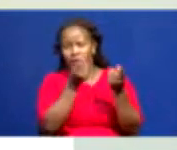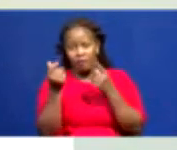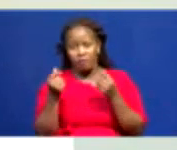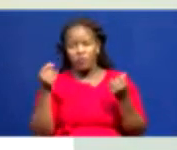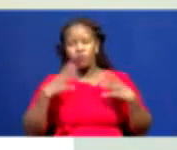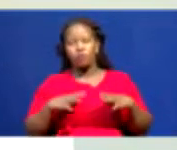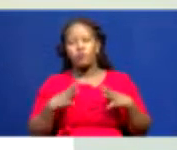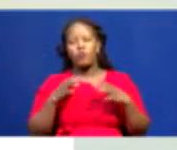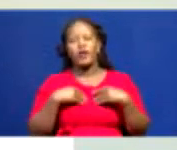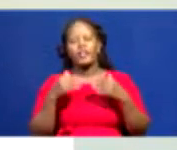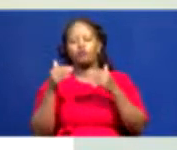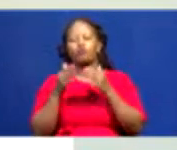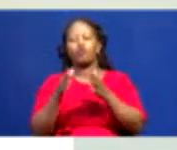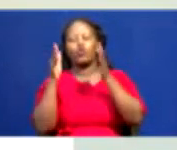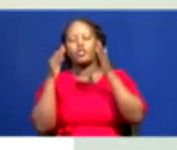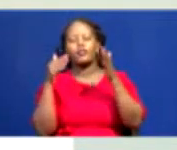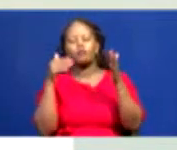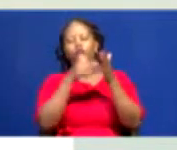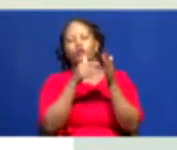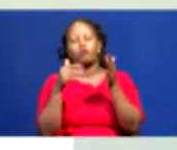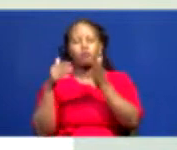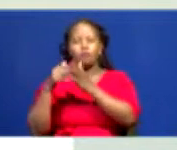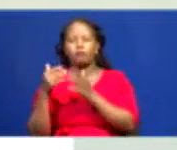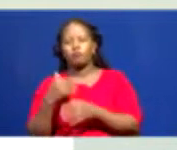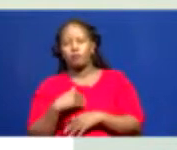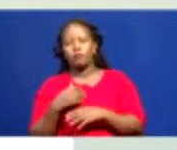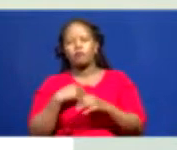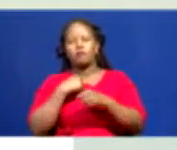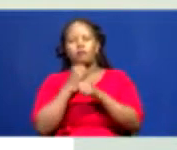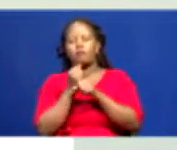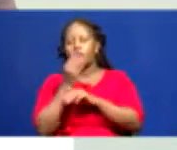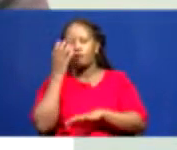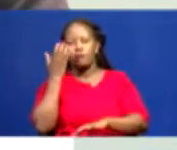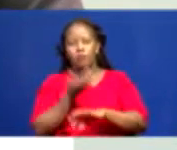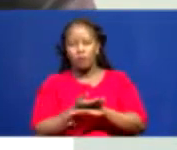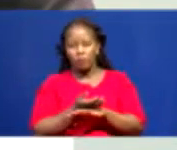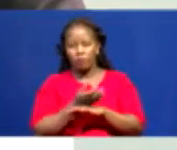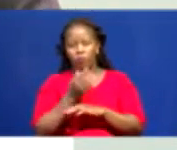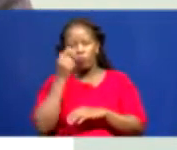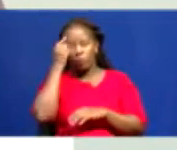roadblocks along the roads, making it extremely difficult